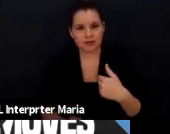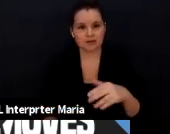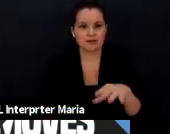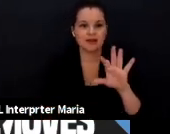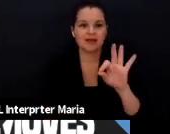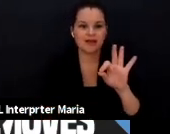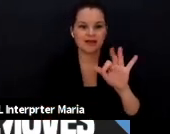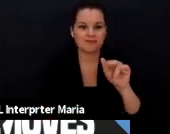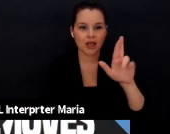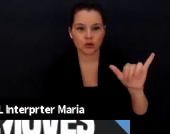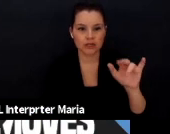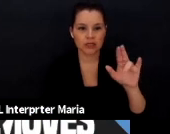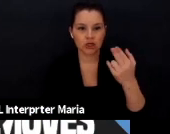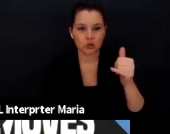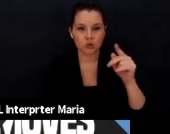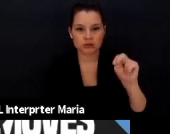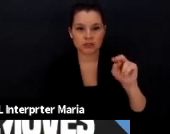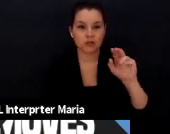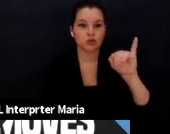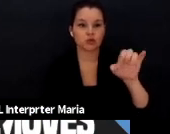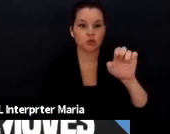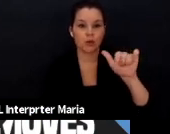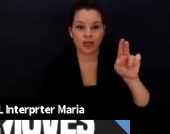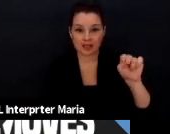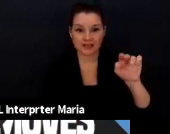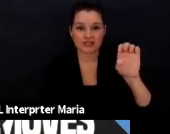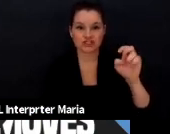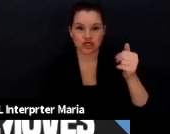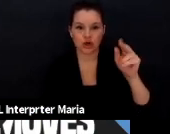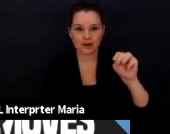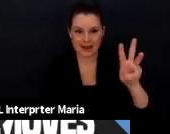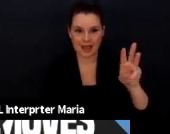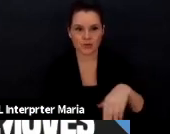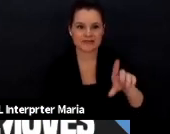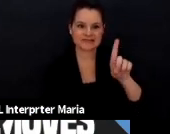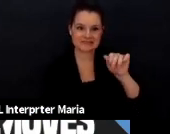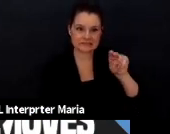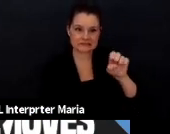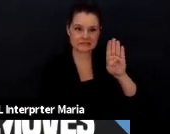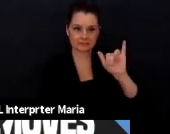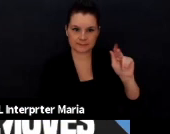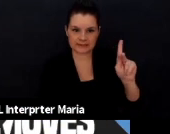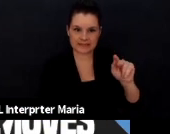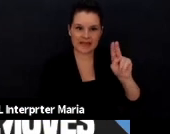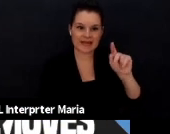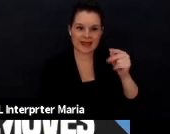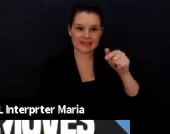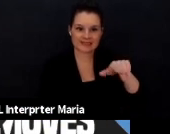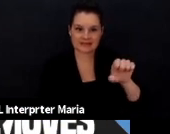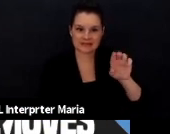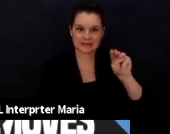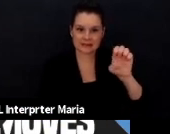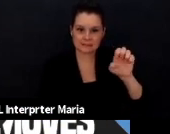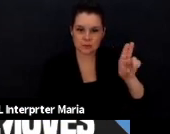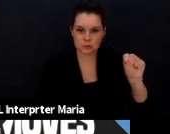Houston, Joellen Chernow, Denise Beek, and Natalie Mayuze sharing the insights and vision of Bold